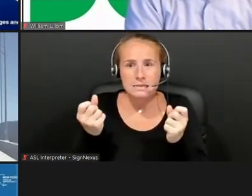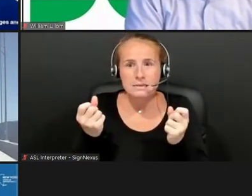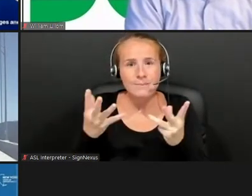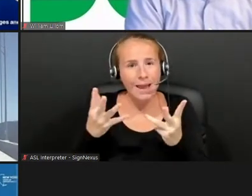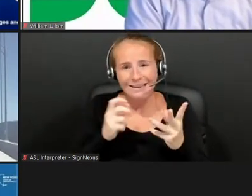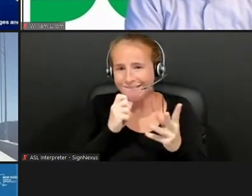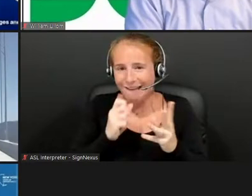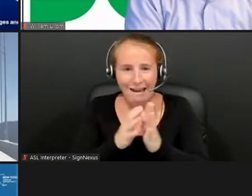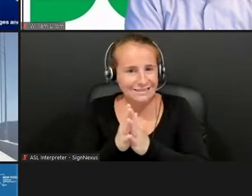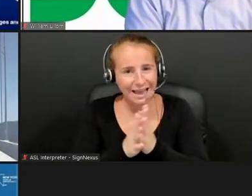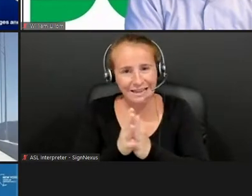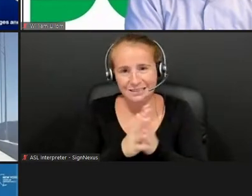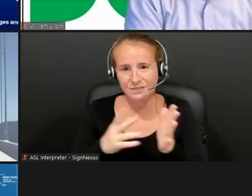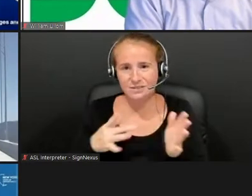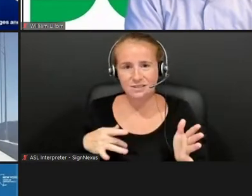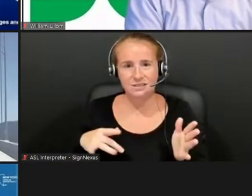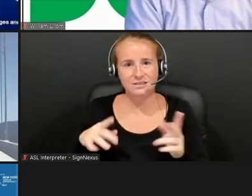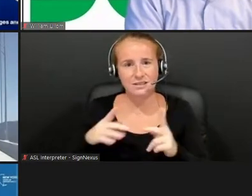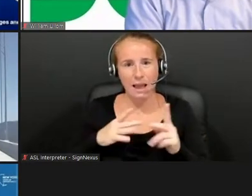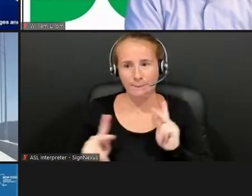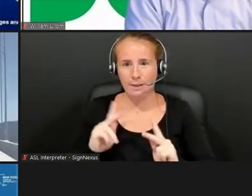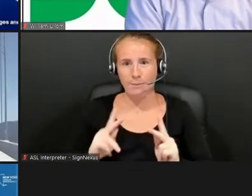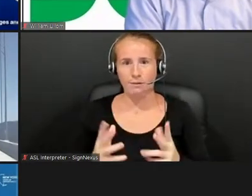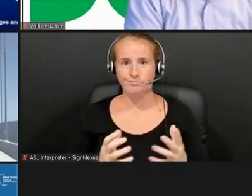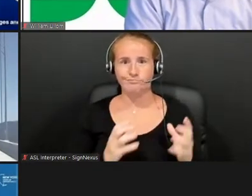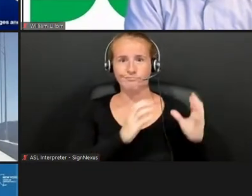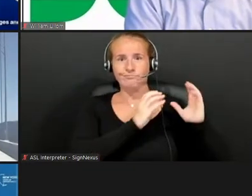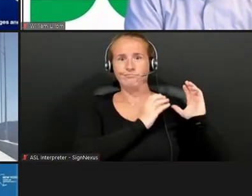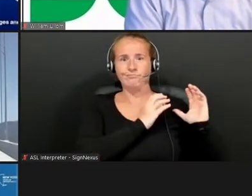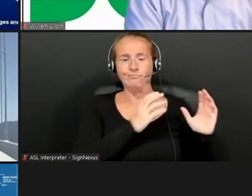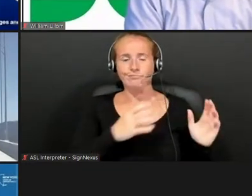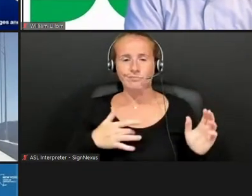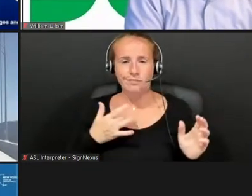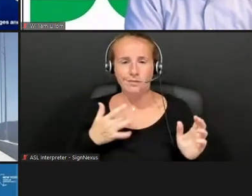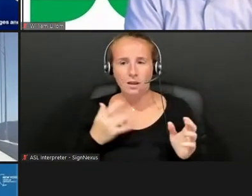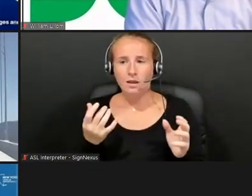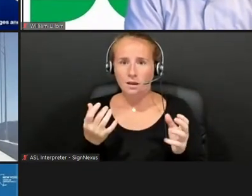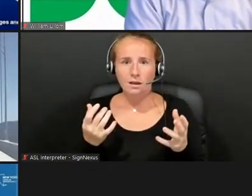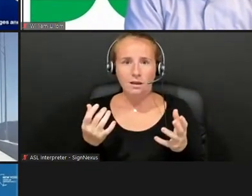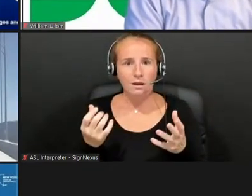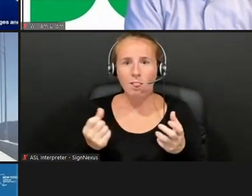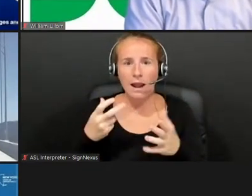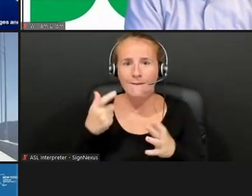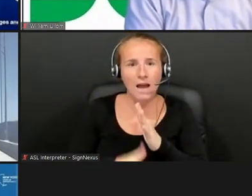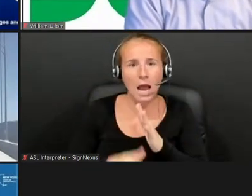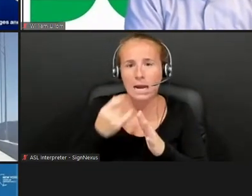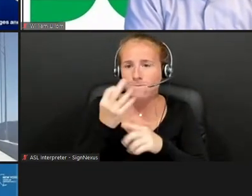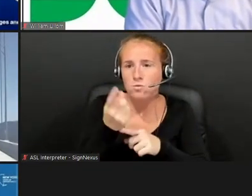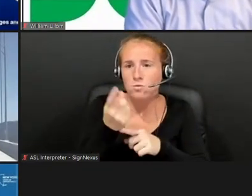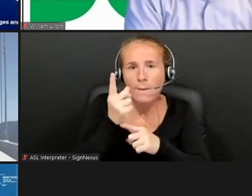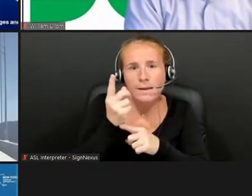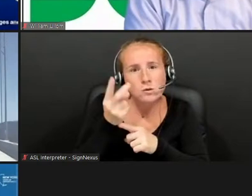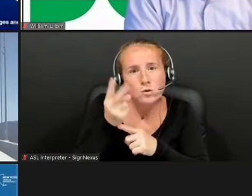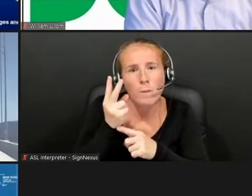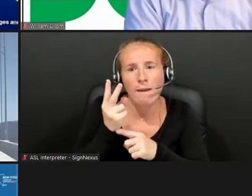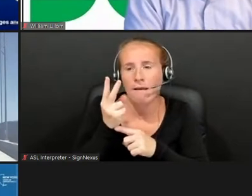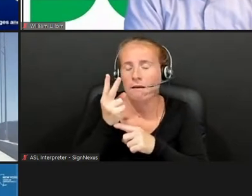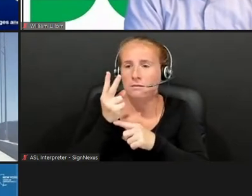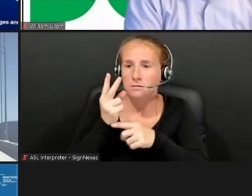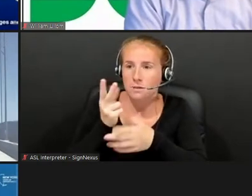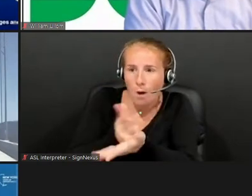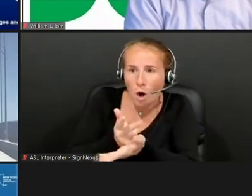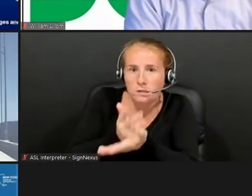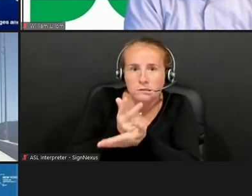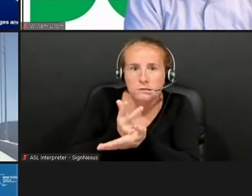already that the drivers take on including excessive fineage if you're like a minute or two over the parking meter